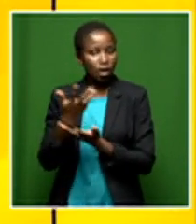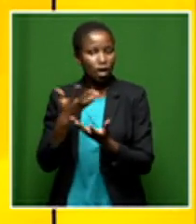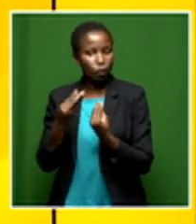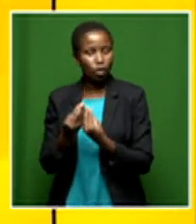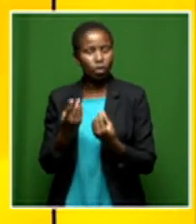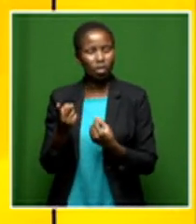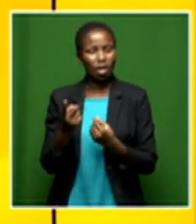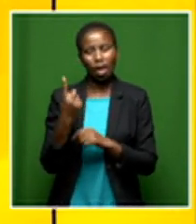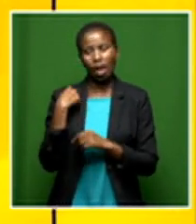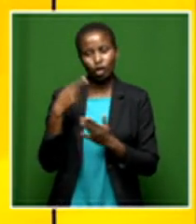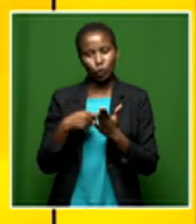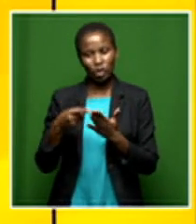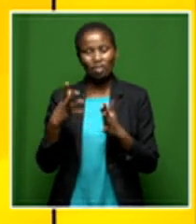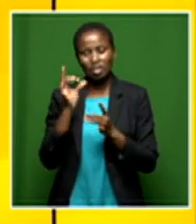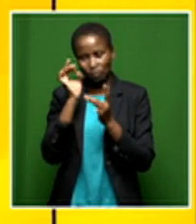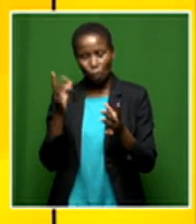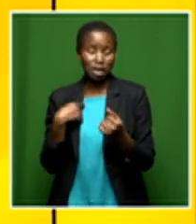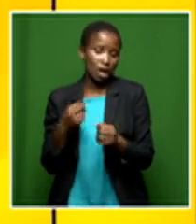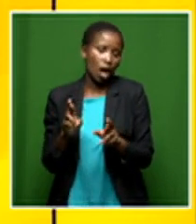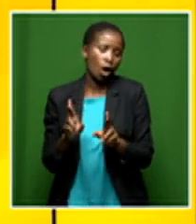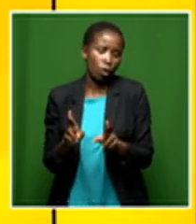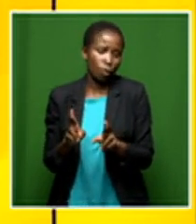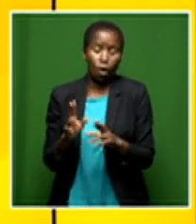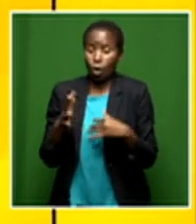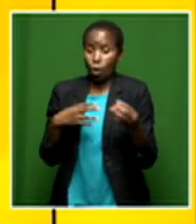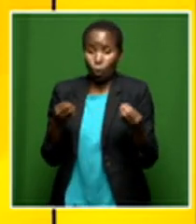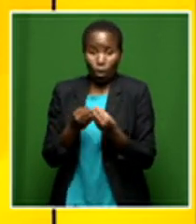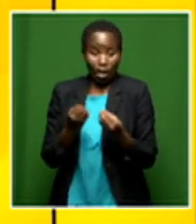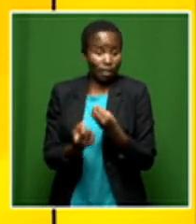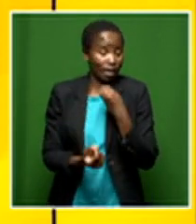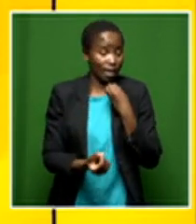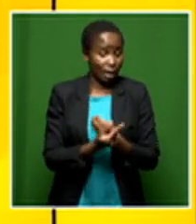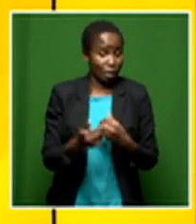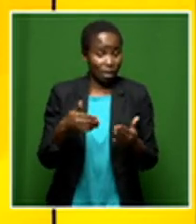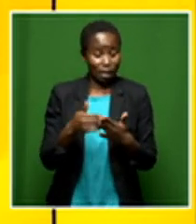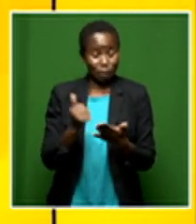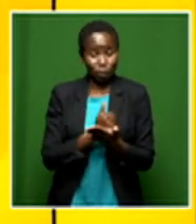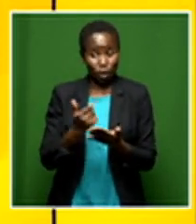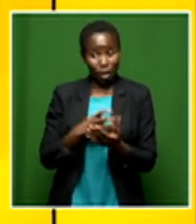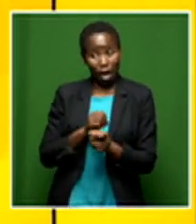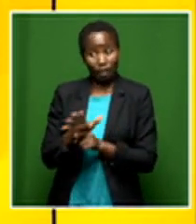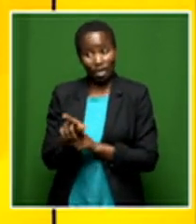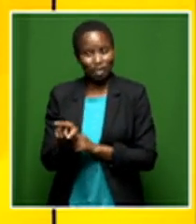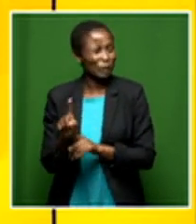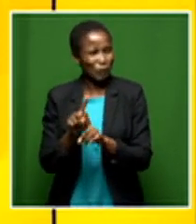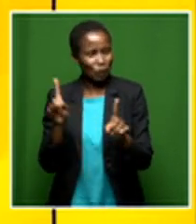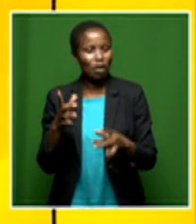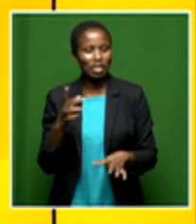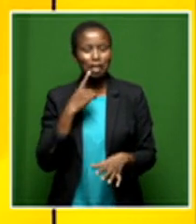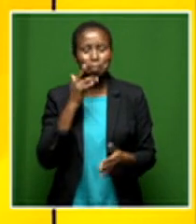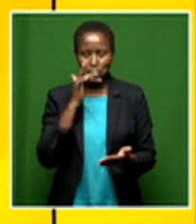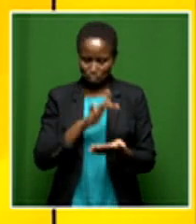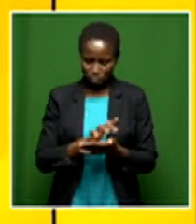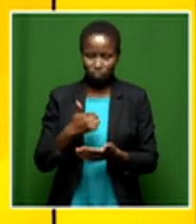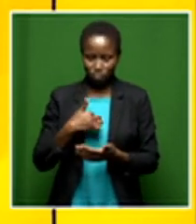week, I said to her, I just hope that whatever afflicted Mark Barnes will not afflict you, but she assures me that she has the